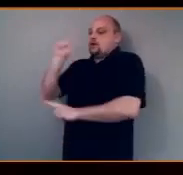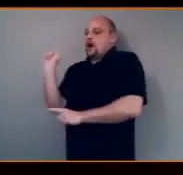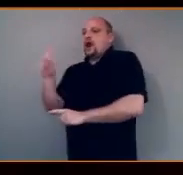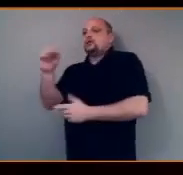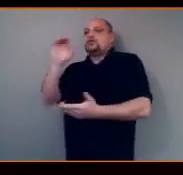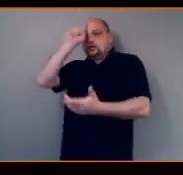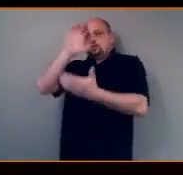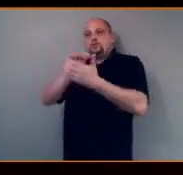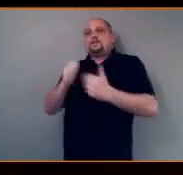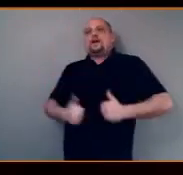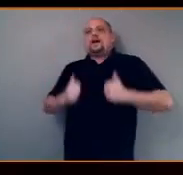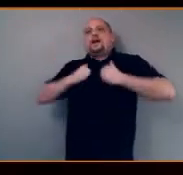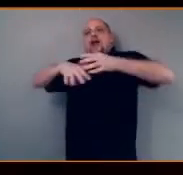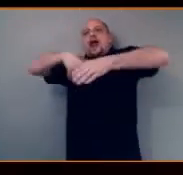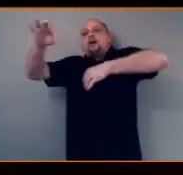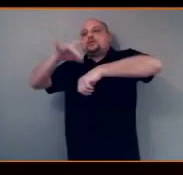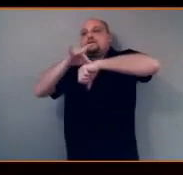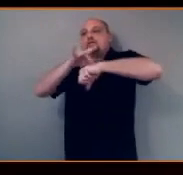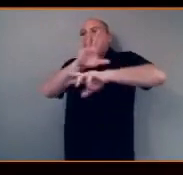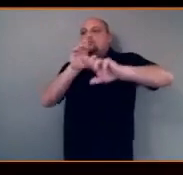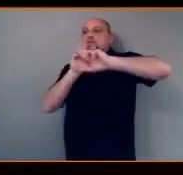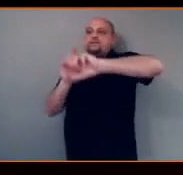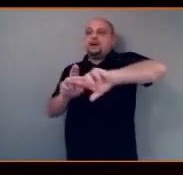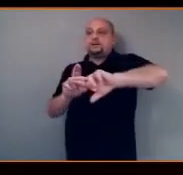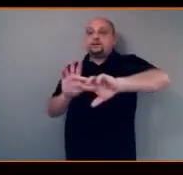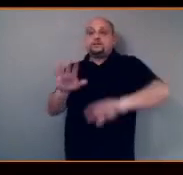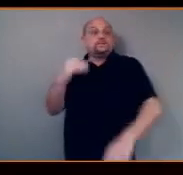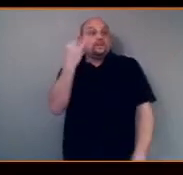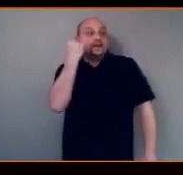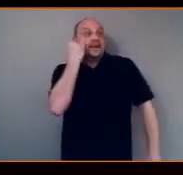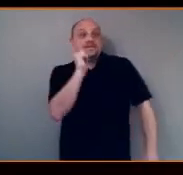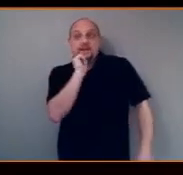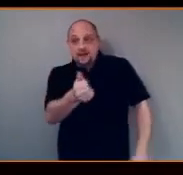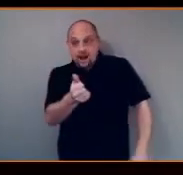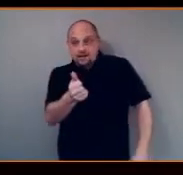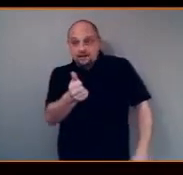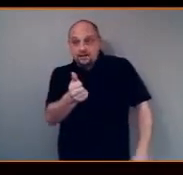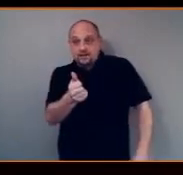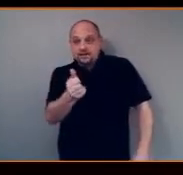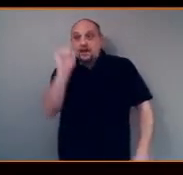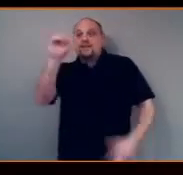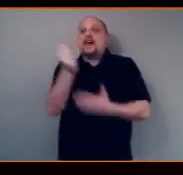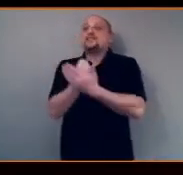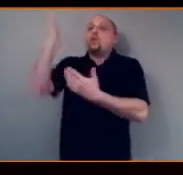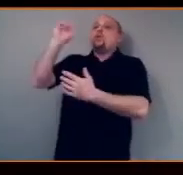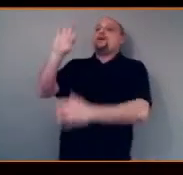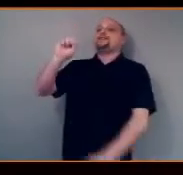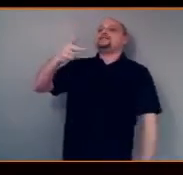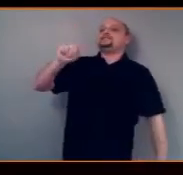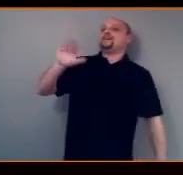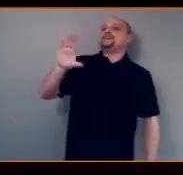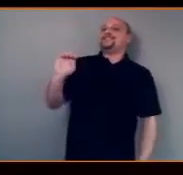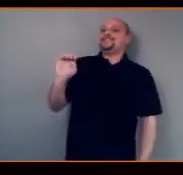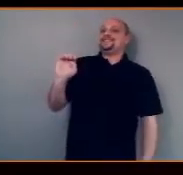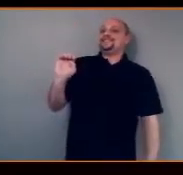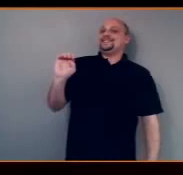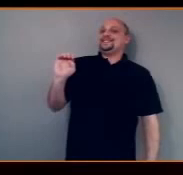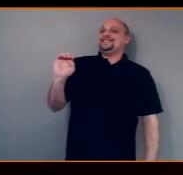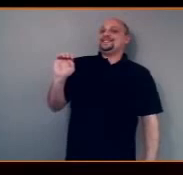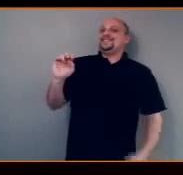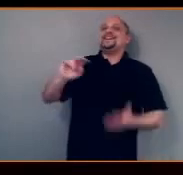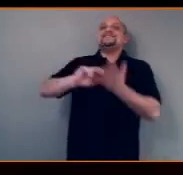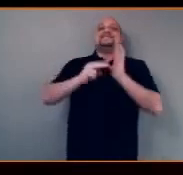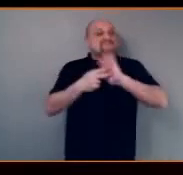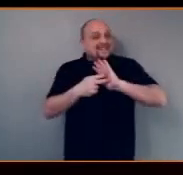Earth? And her response was, well, if there wasn't, that would be an awful waste of space. And so I'm always hopeful to find signs of